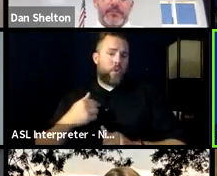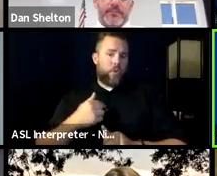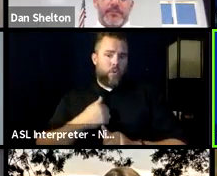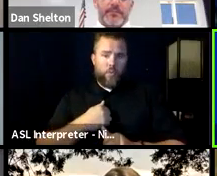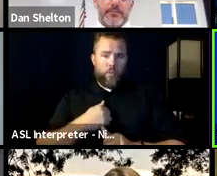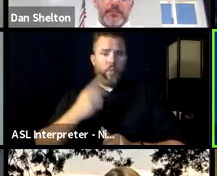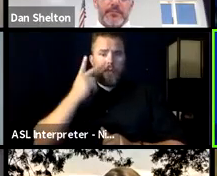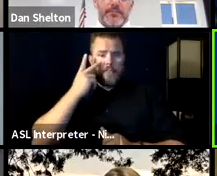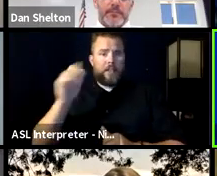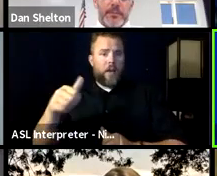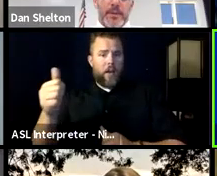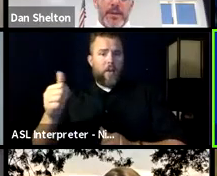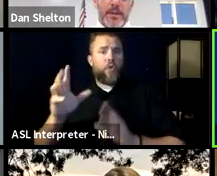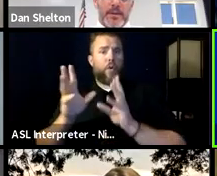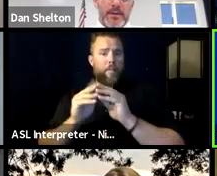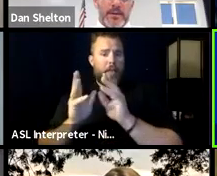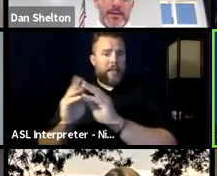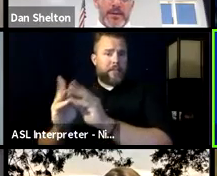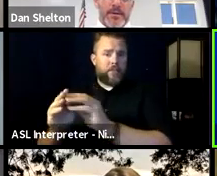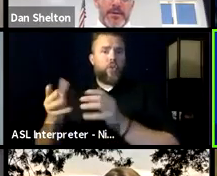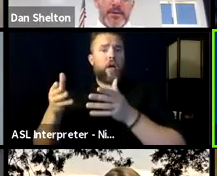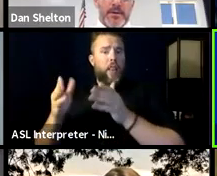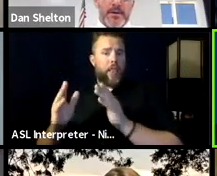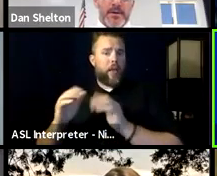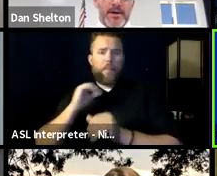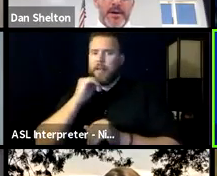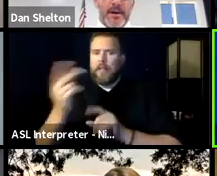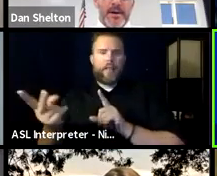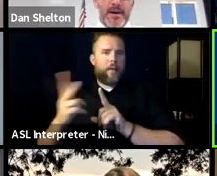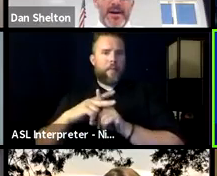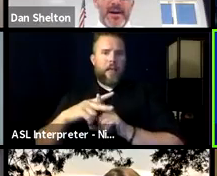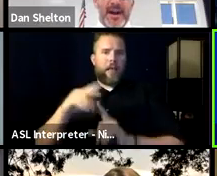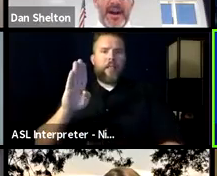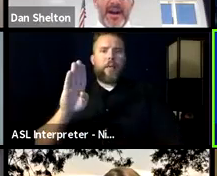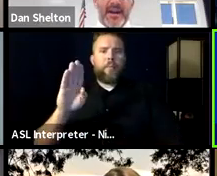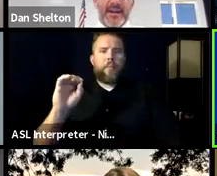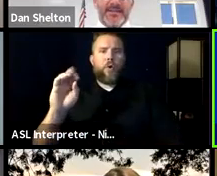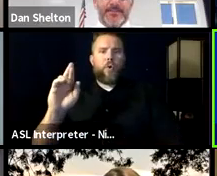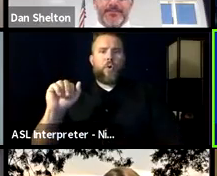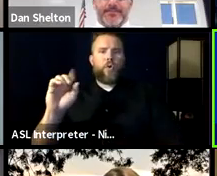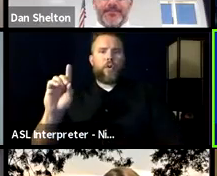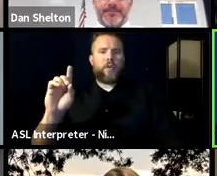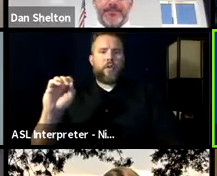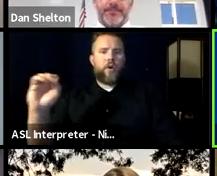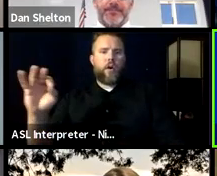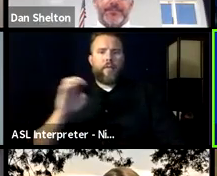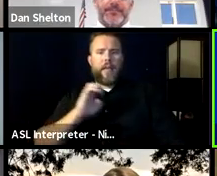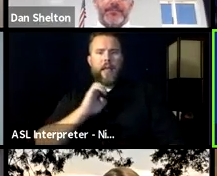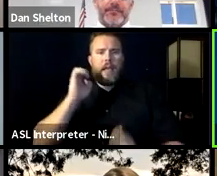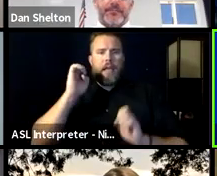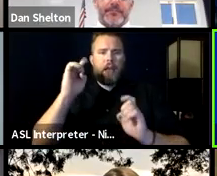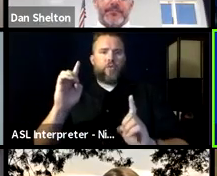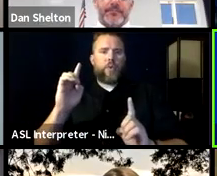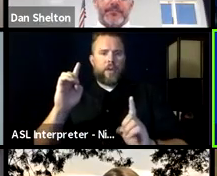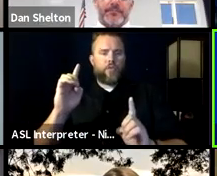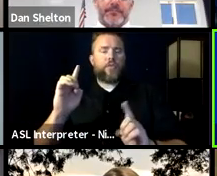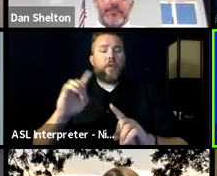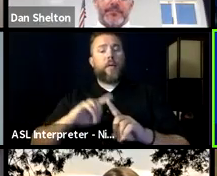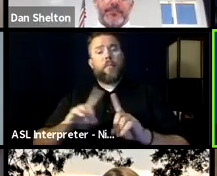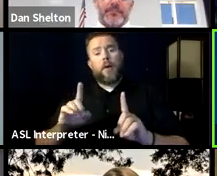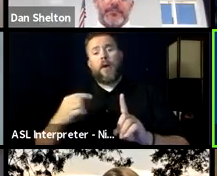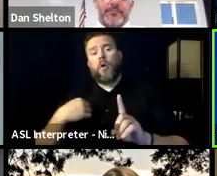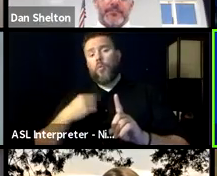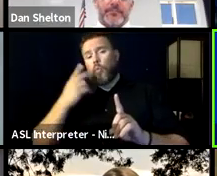Education meetings. And in addition to COVID-19 pandemic, there have been meetings of Christina